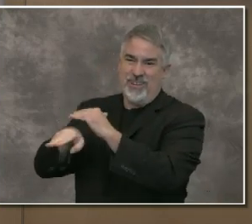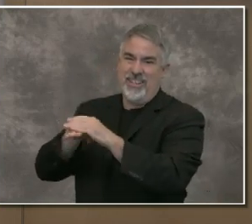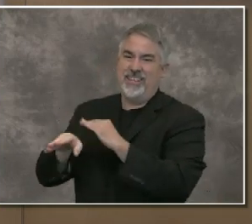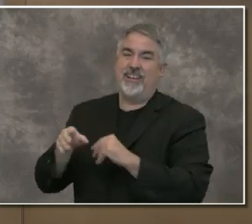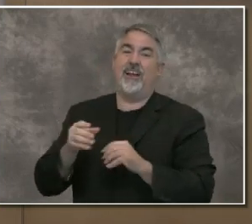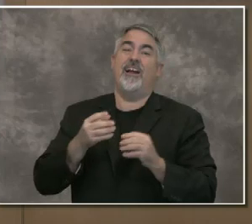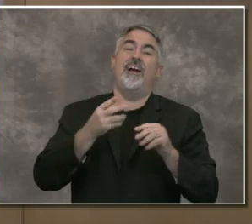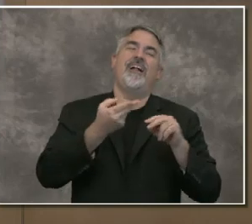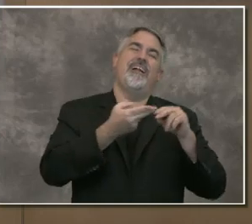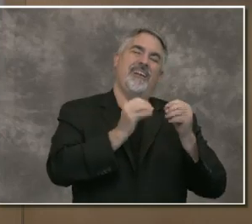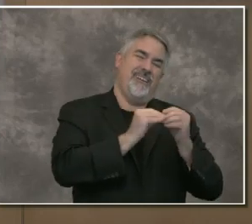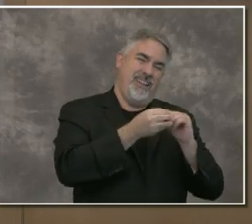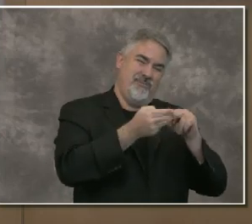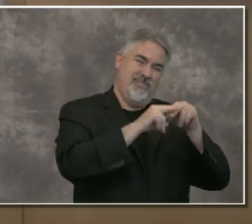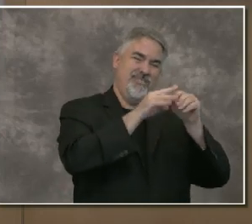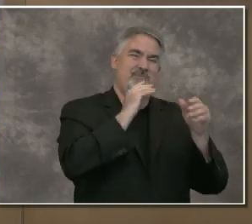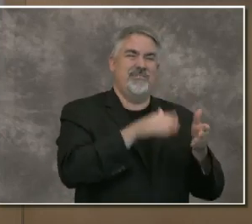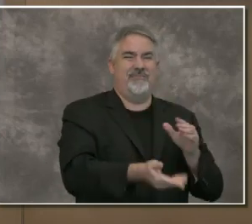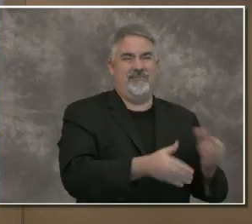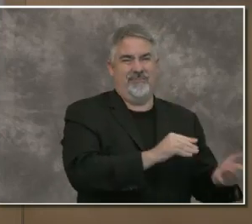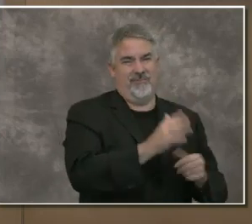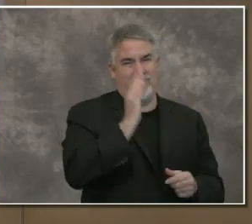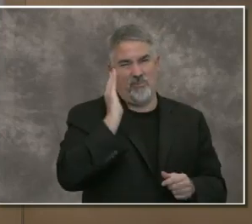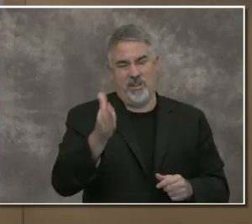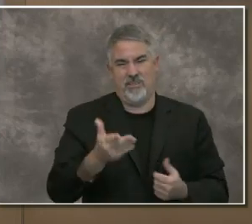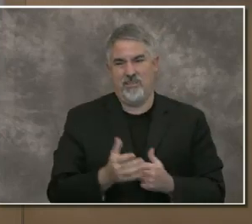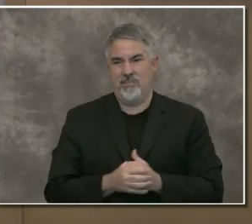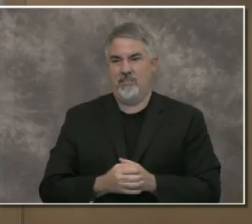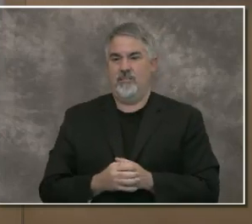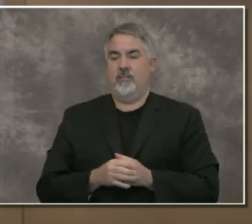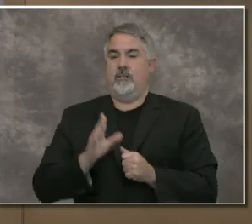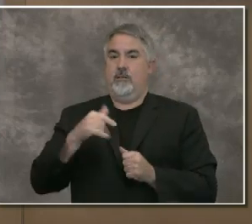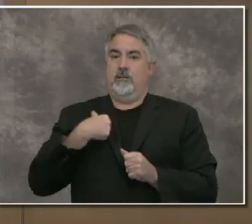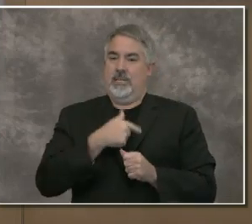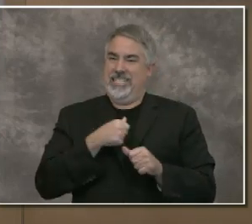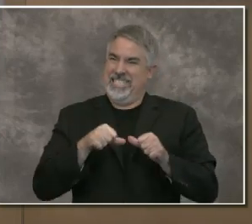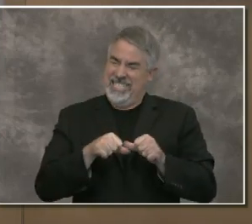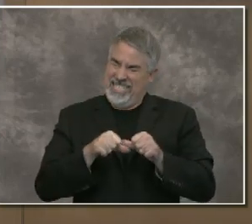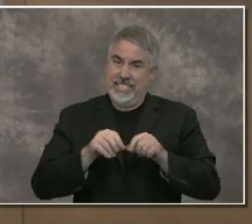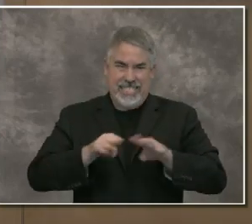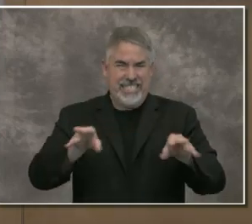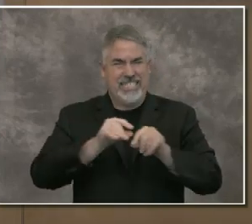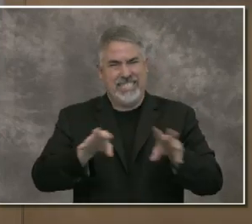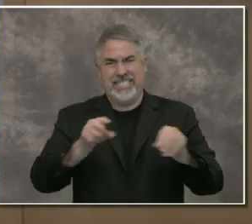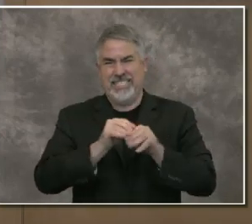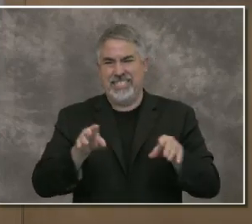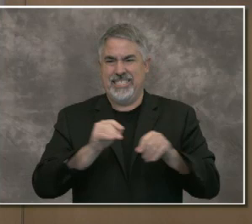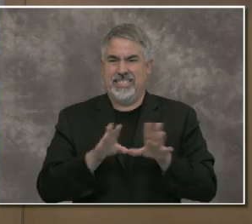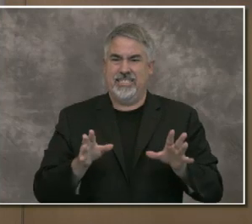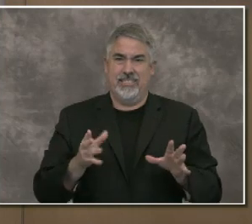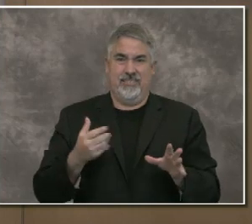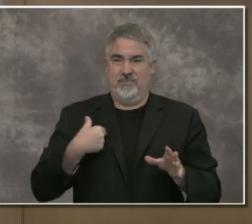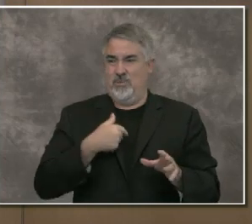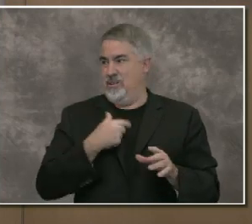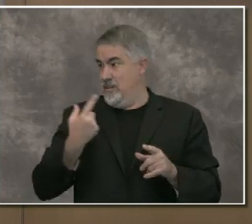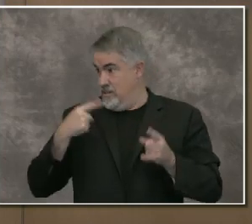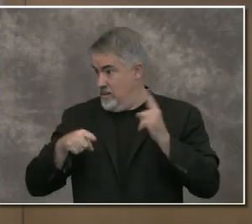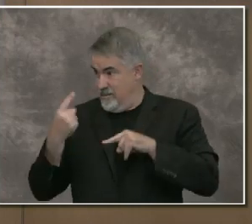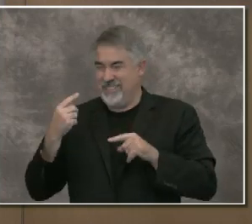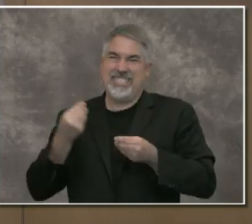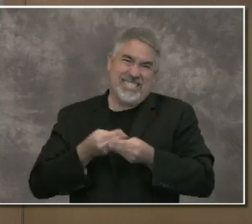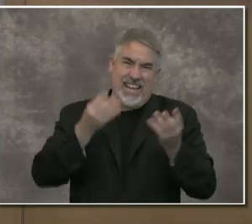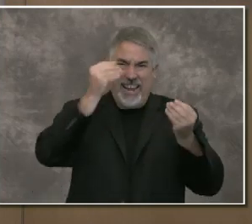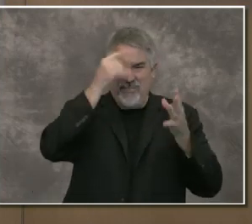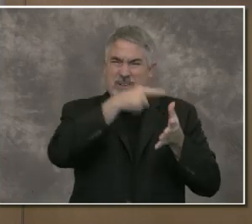increase as well, which is why we continue to stress to the public all of the actions that we are taking together. We know that our region is faring